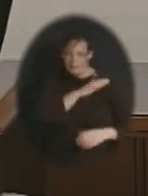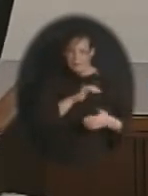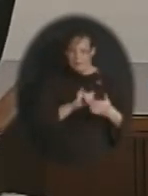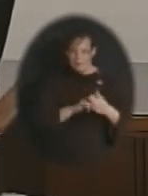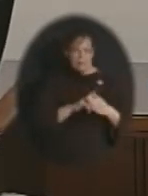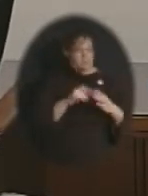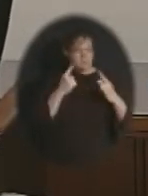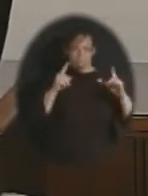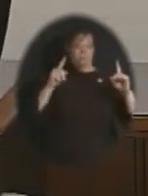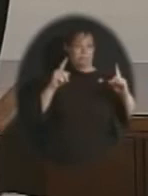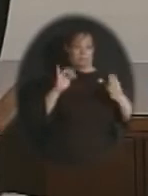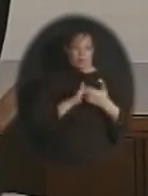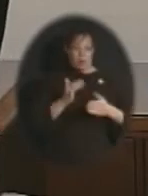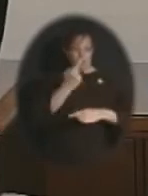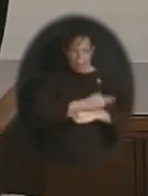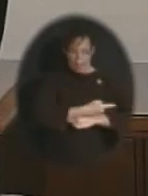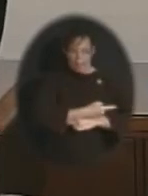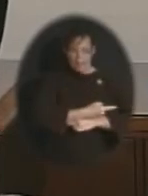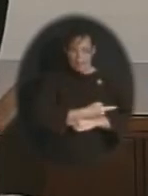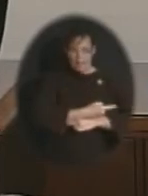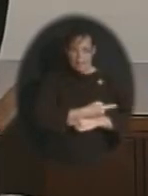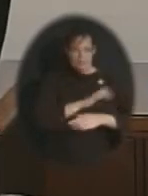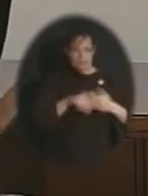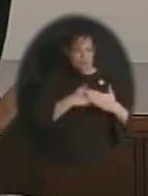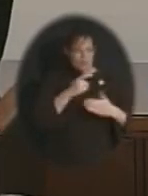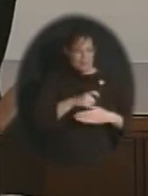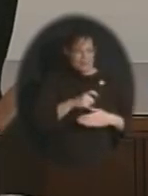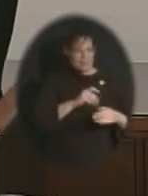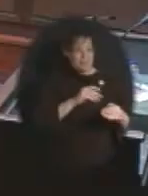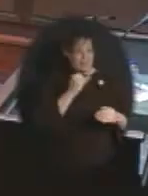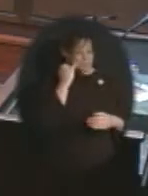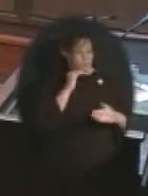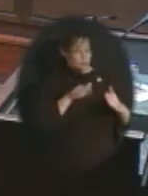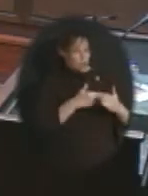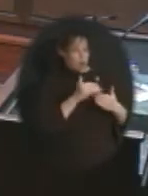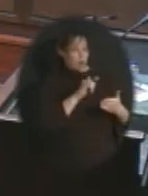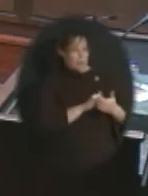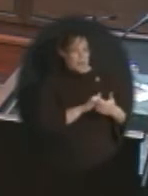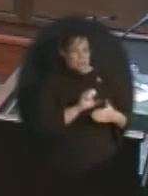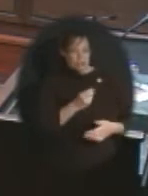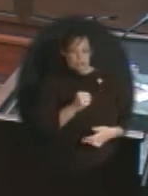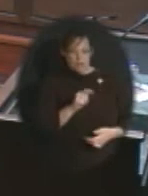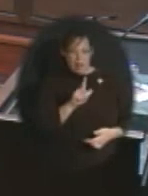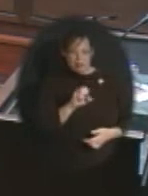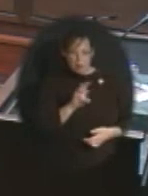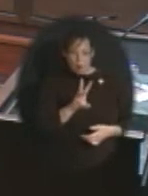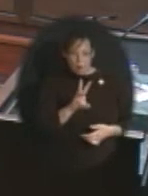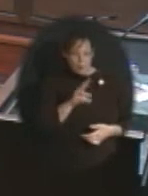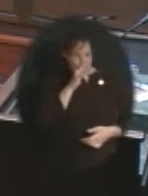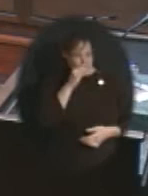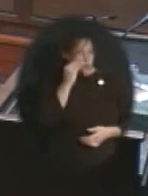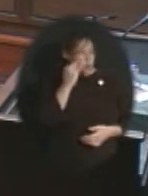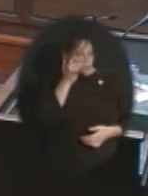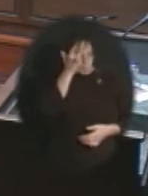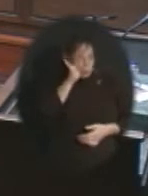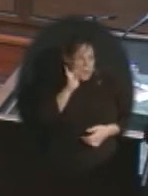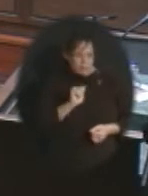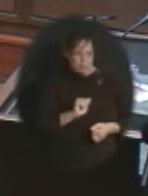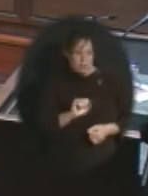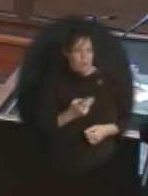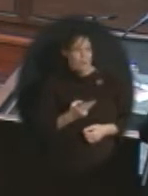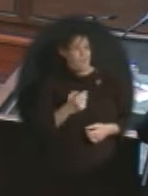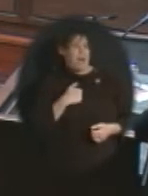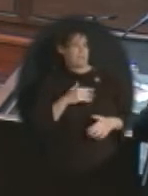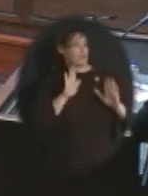made their day. That's all they needed. Right, but if it's all just that, it's shallow, and kids know that. They're bright. Right. They're like, oh, yeah,